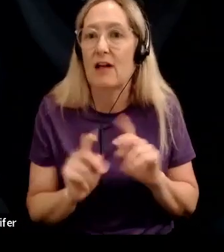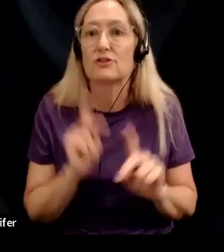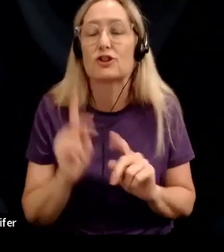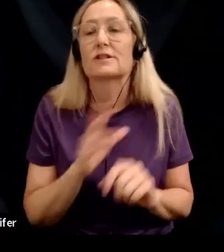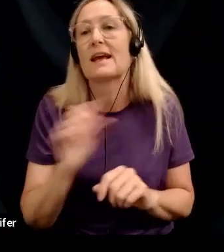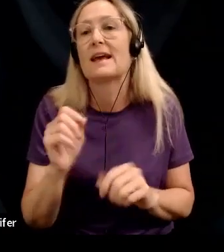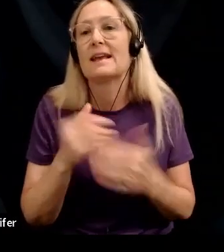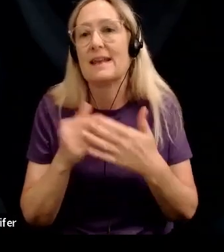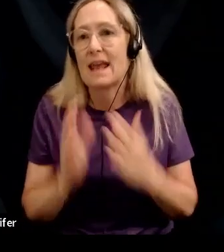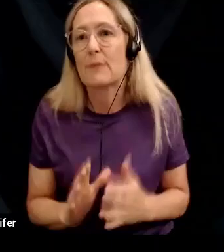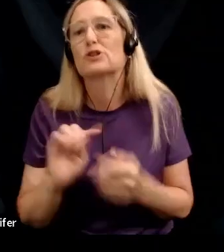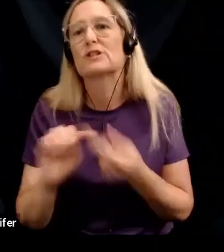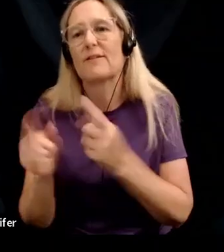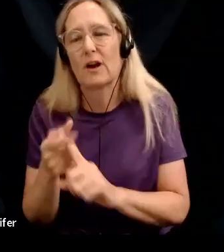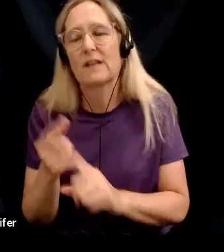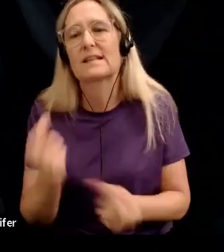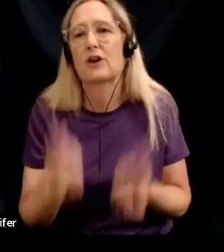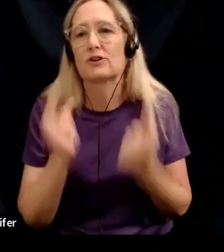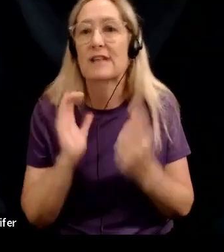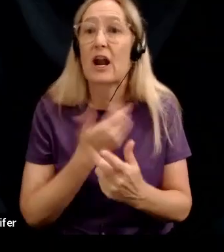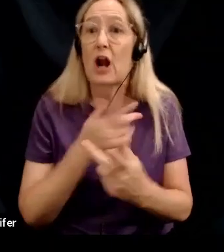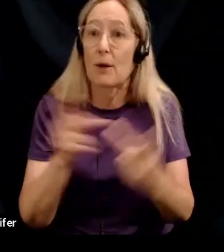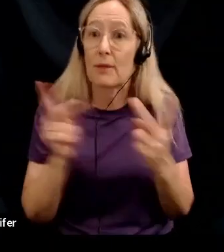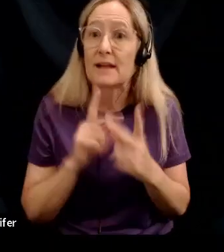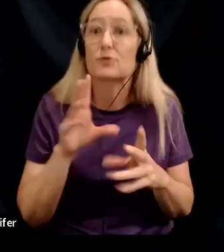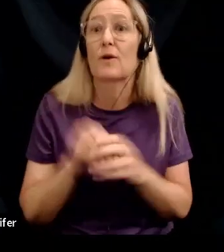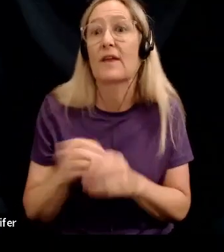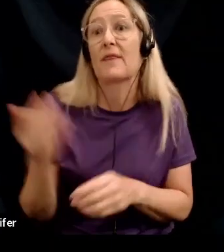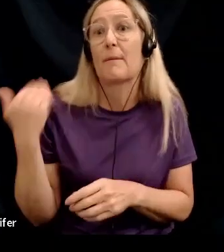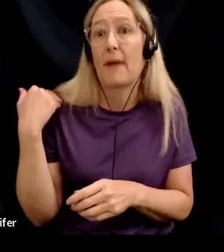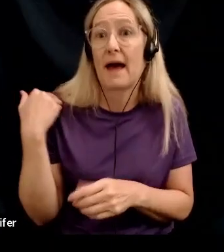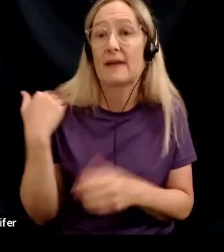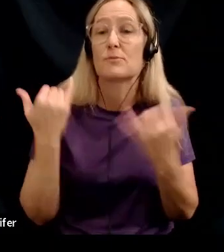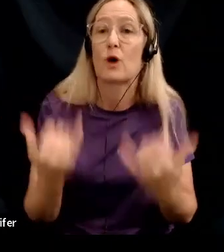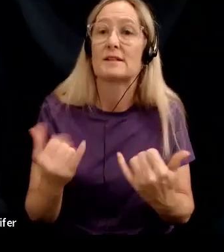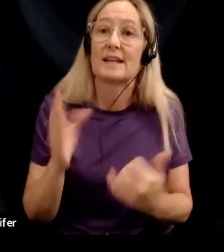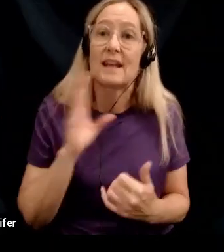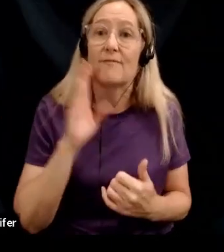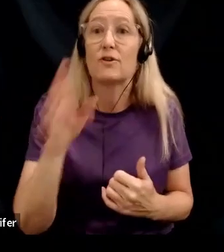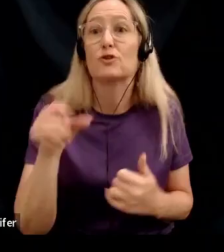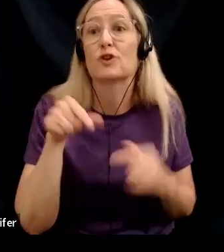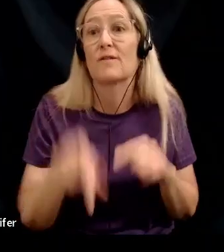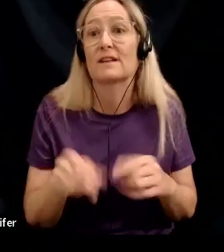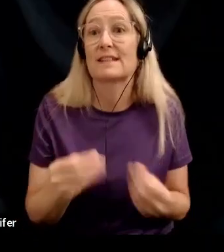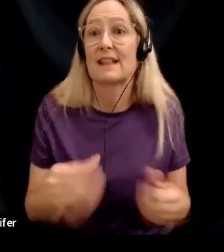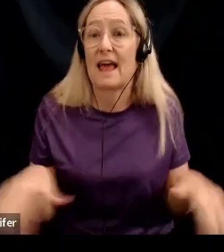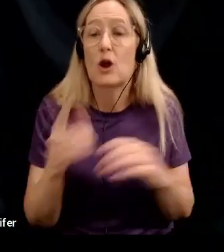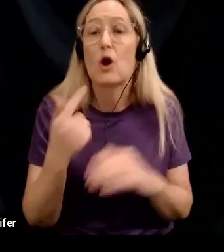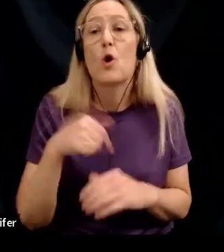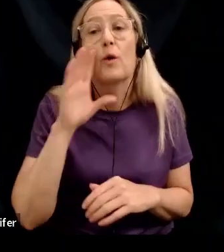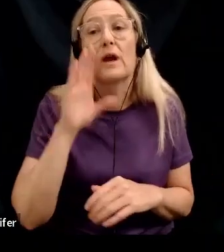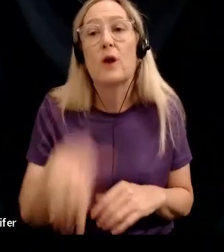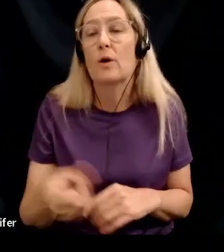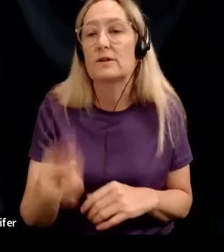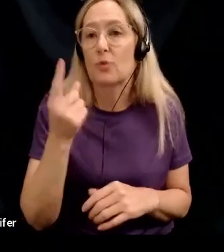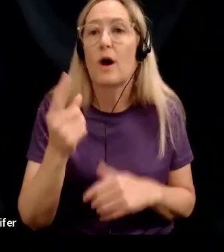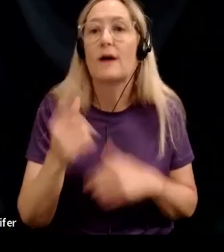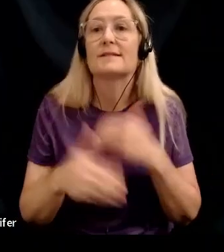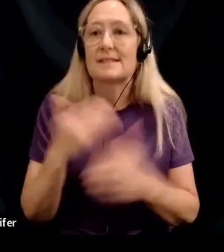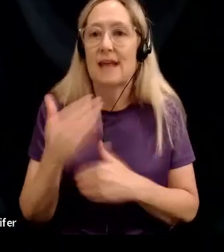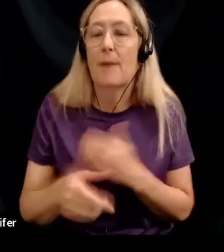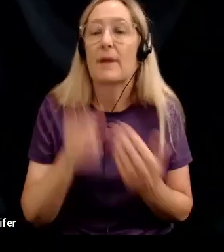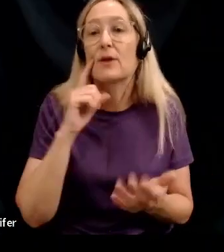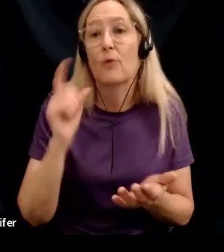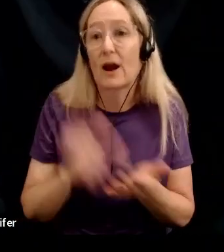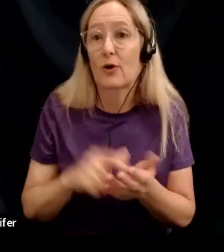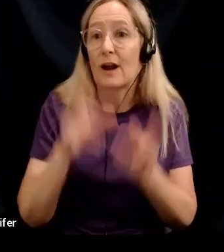friends, and understand our place within the past, present, and future of this land. We know this is just one step in recognizing